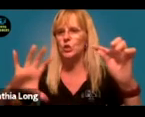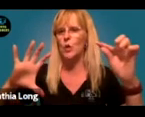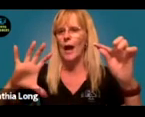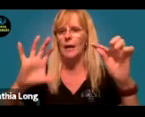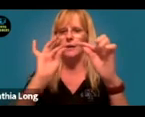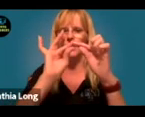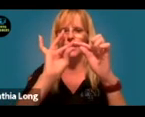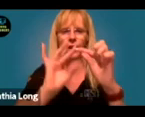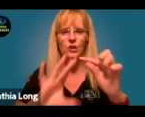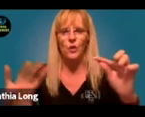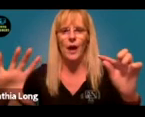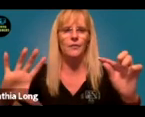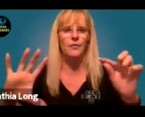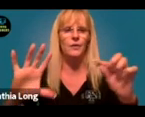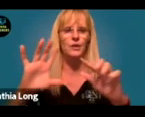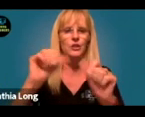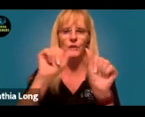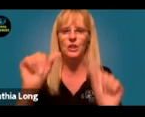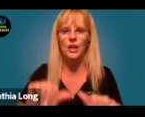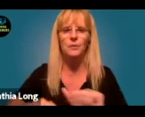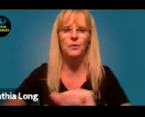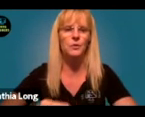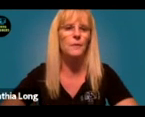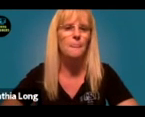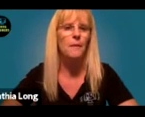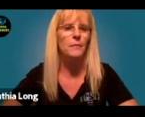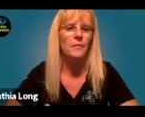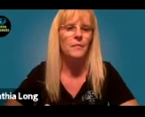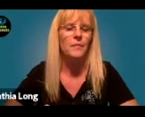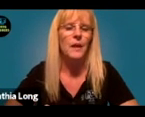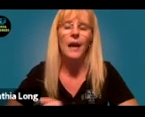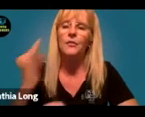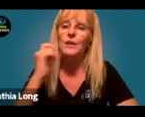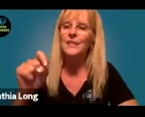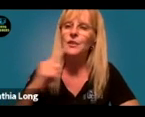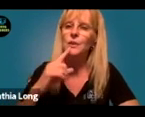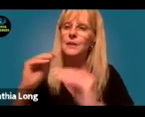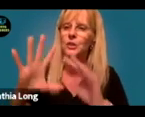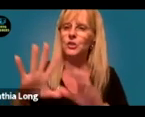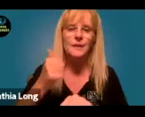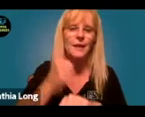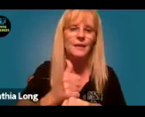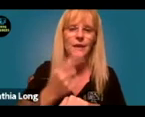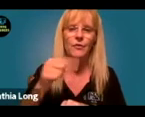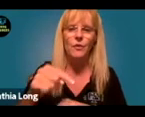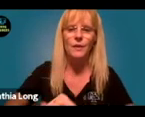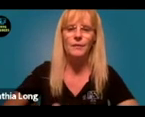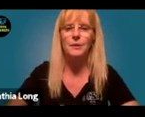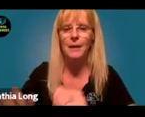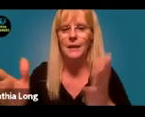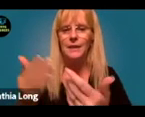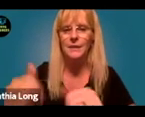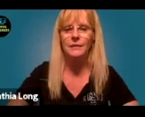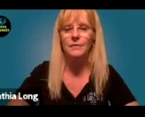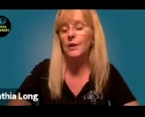and it's a drag, click and a drag for the shape tool. And if you need to, the teacher can set this up for them to